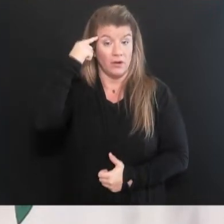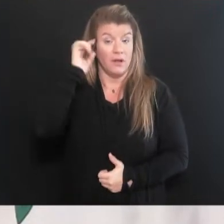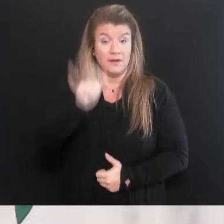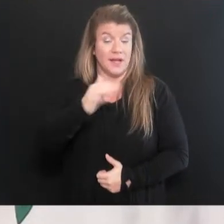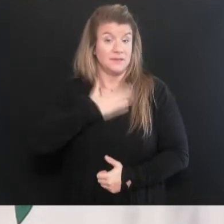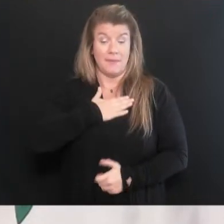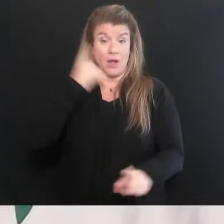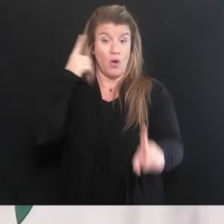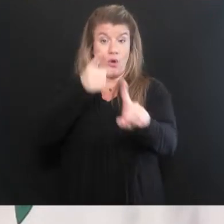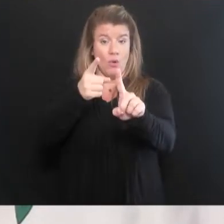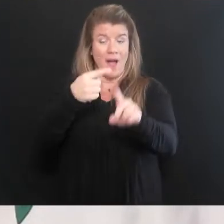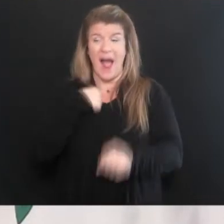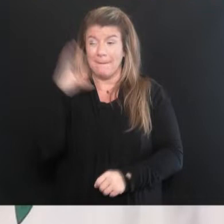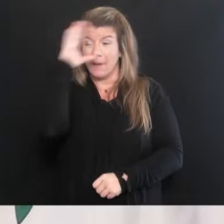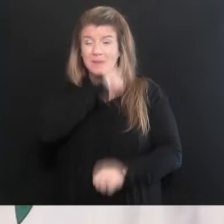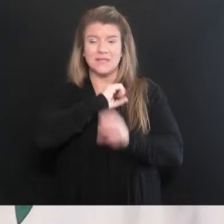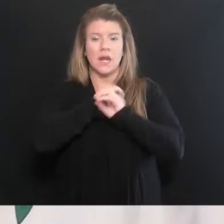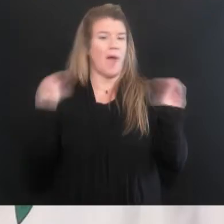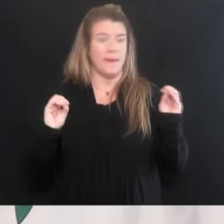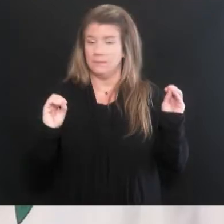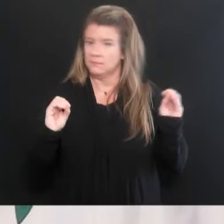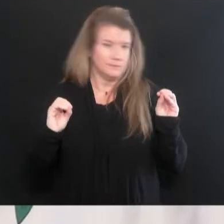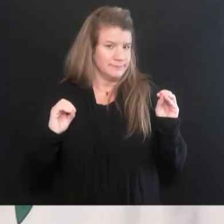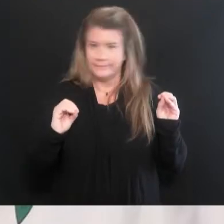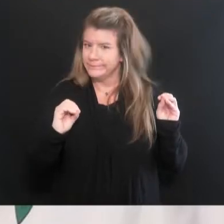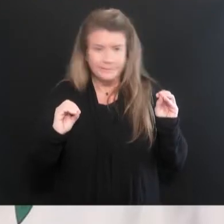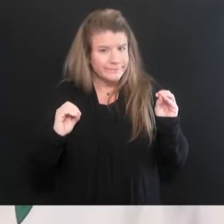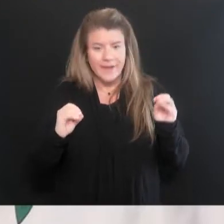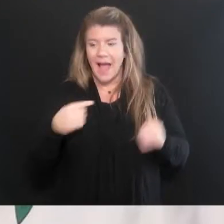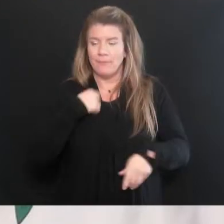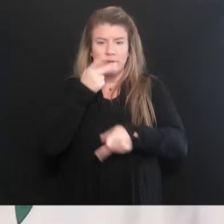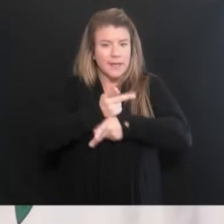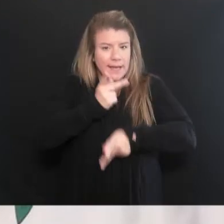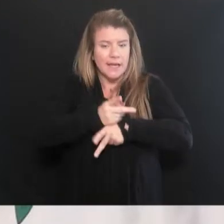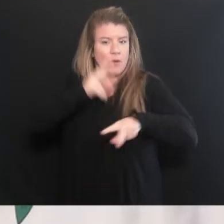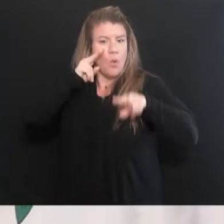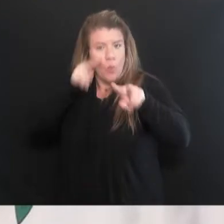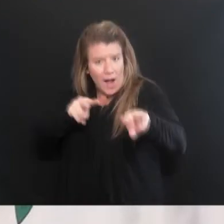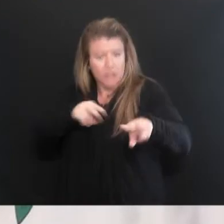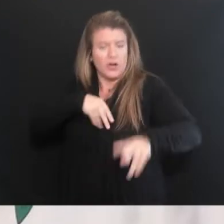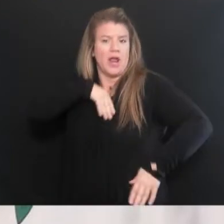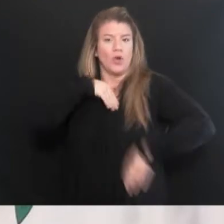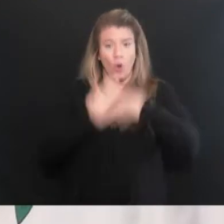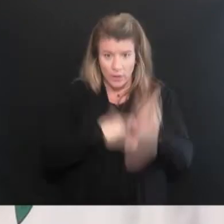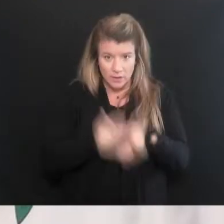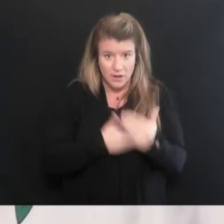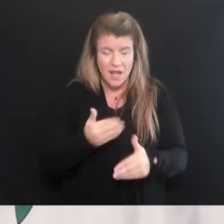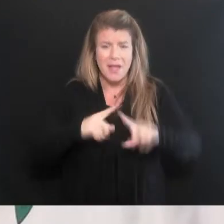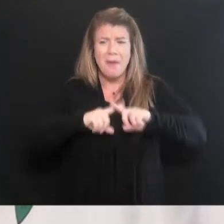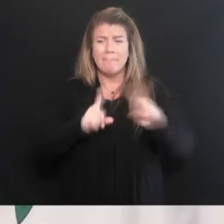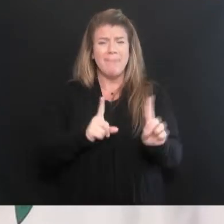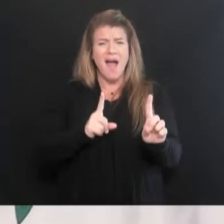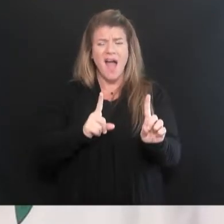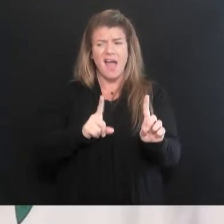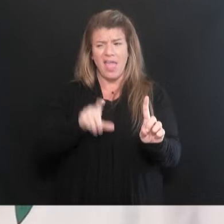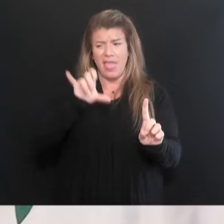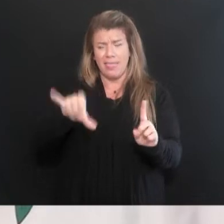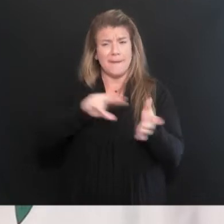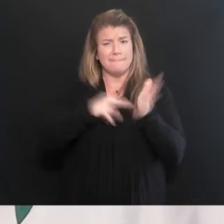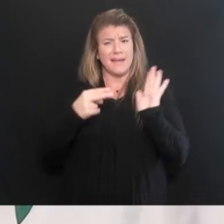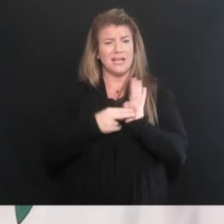going to miss a lick. I'm not going to miss one step. No way, no way, no way. But it doesn't mean that we can't do